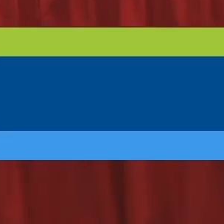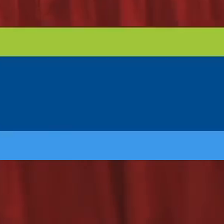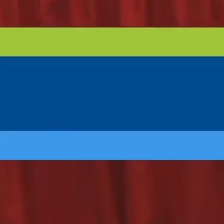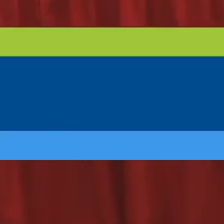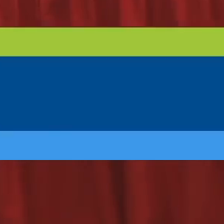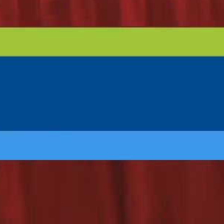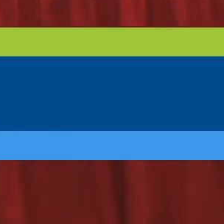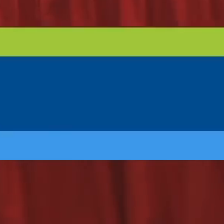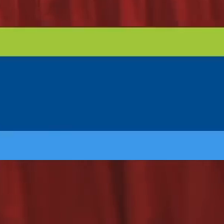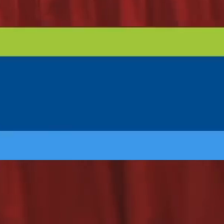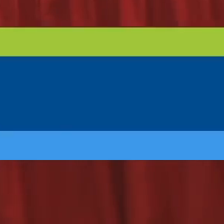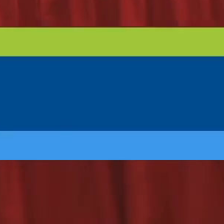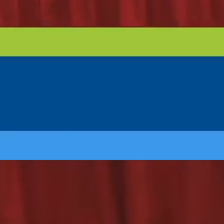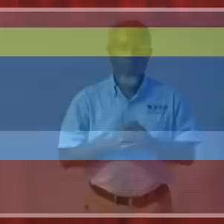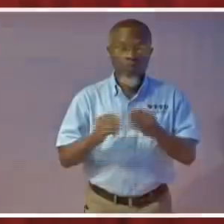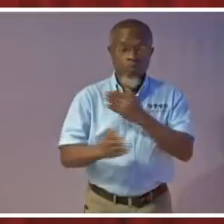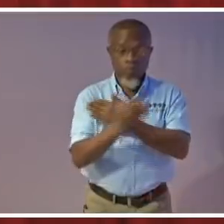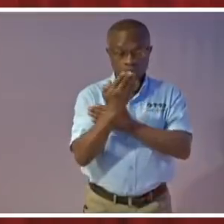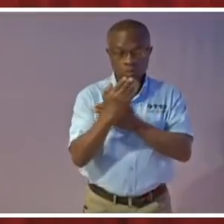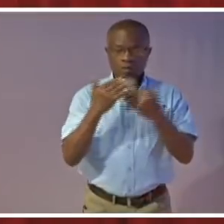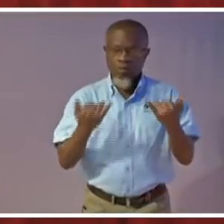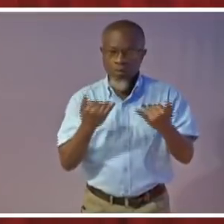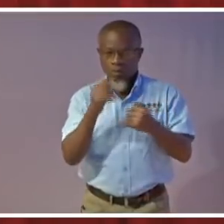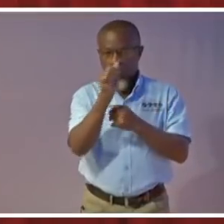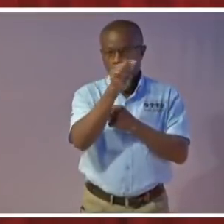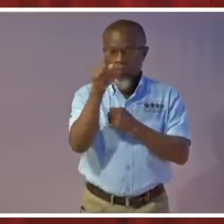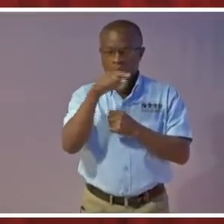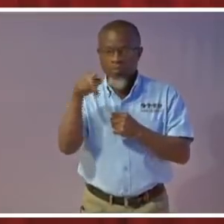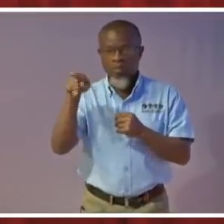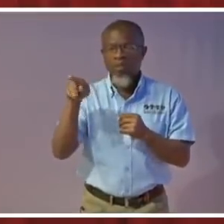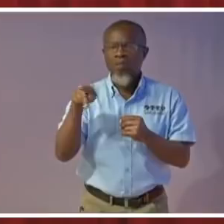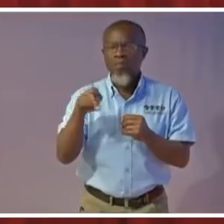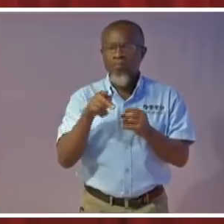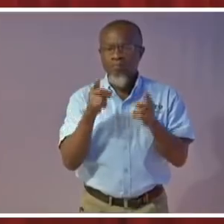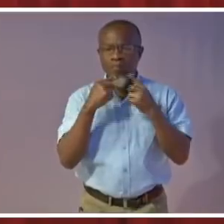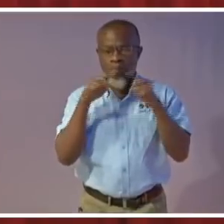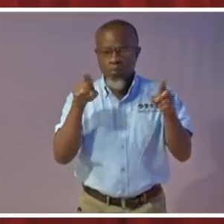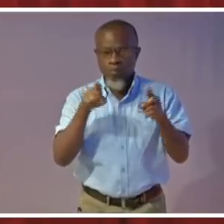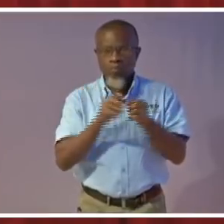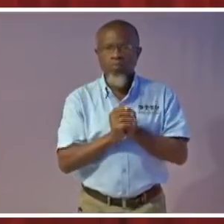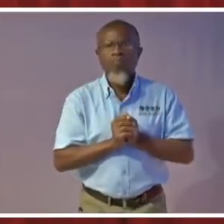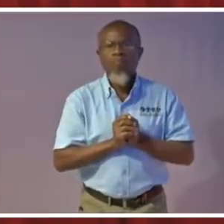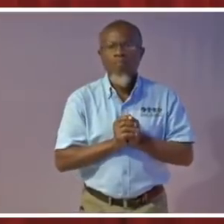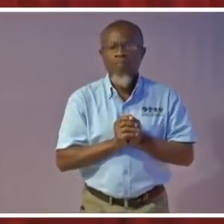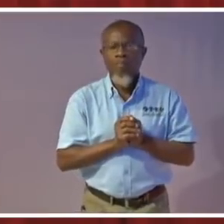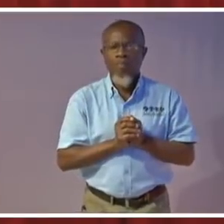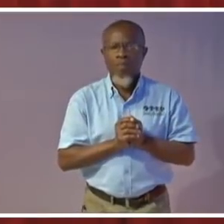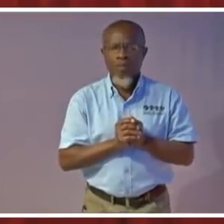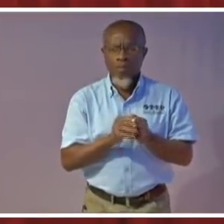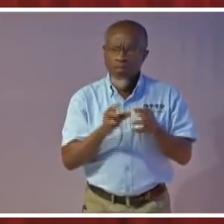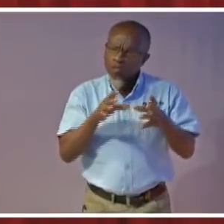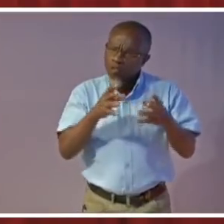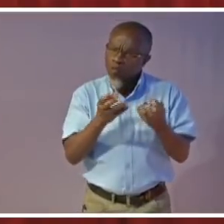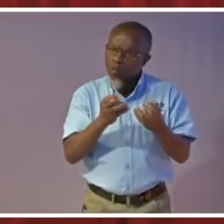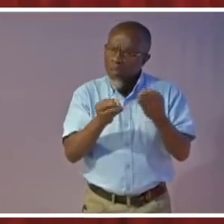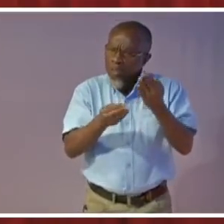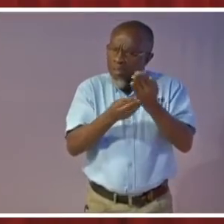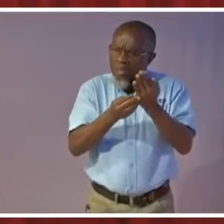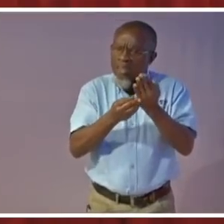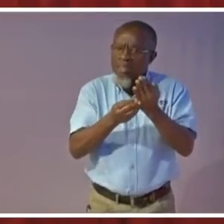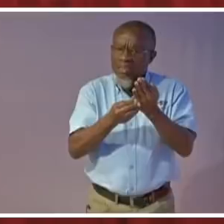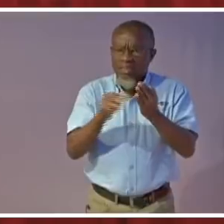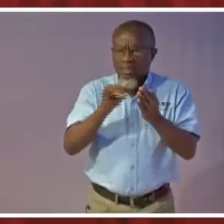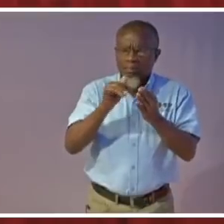morning, Priyabi. Harry, AZP News, Happy New Year to all. I just wanted to follow up a bit on Richard's question about the Omicron